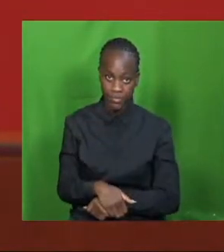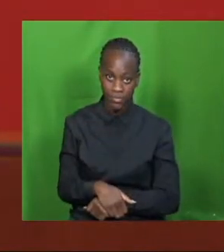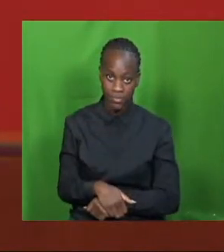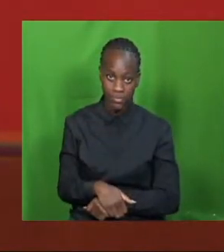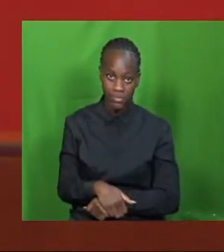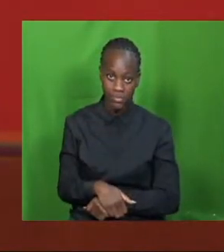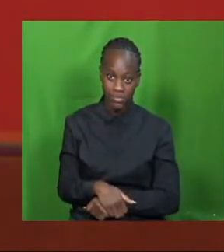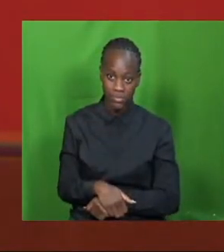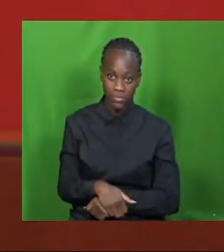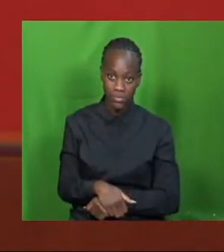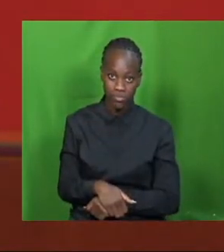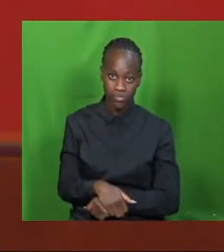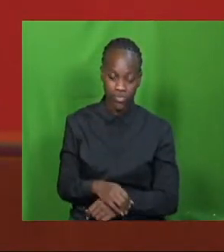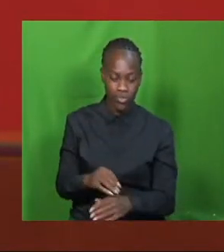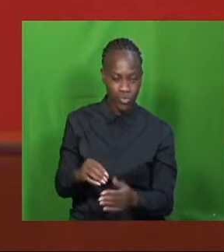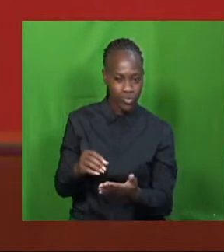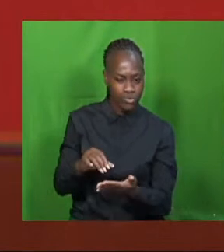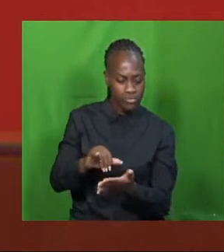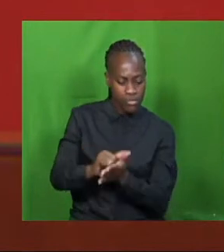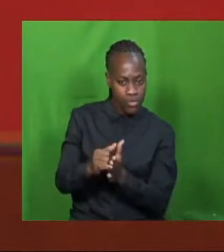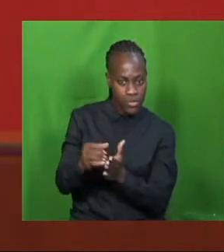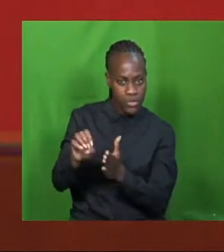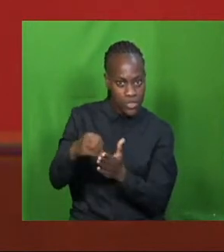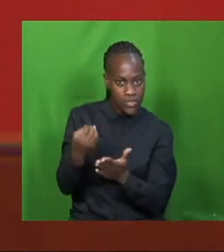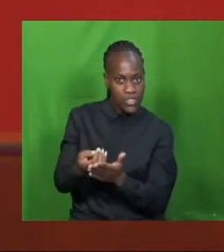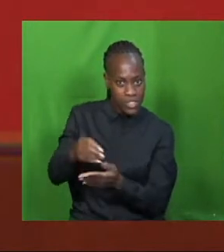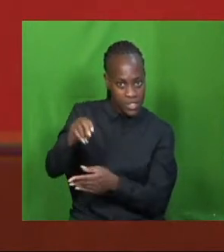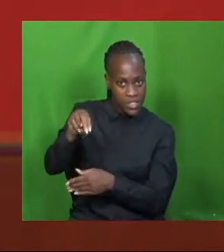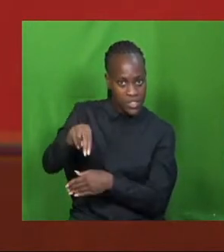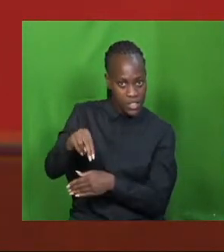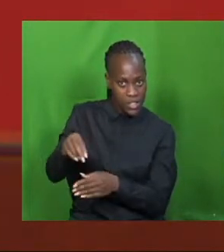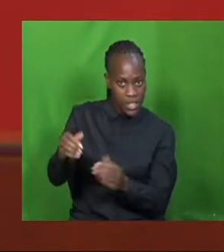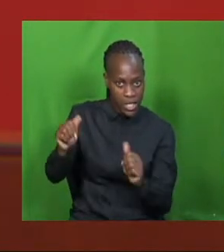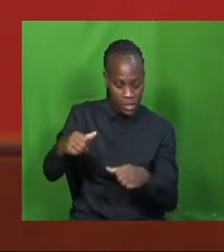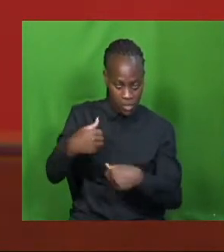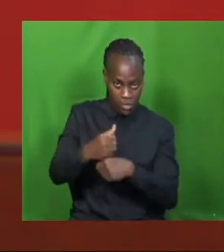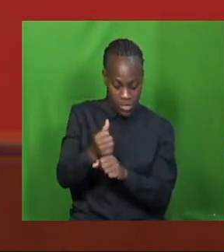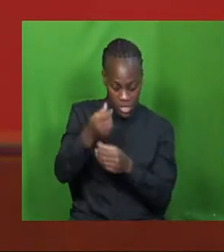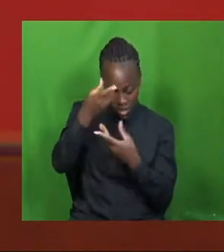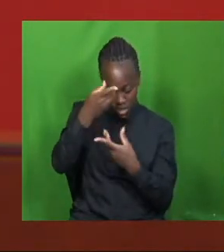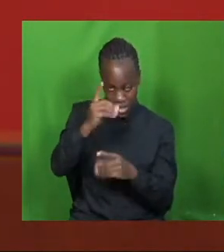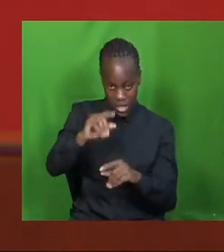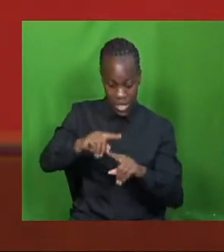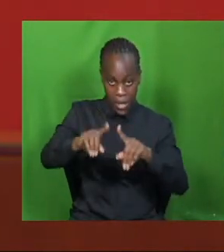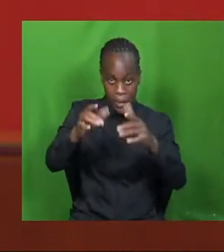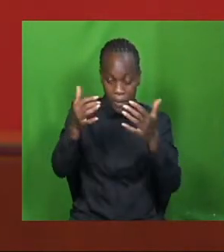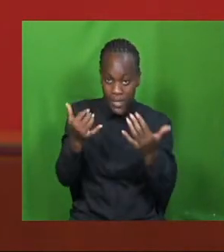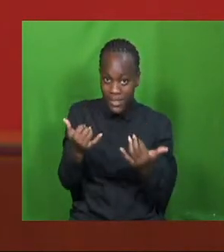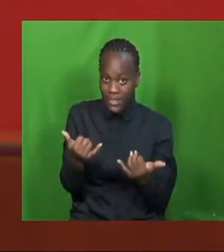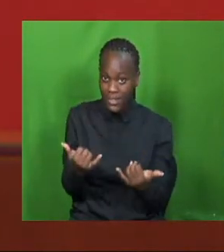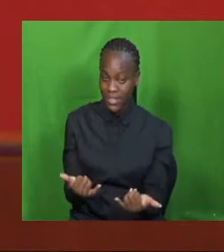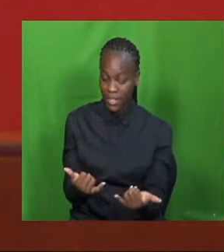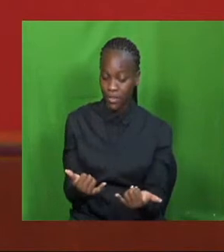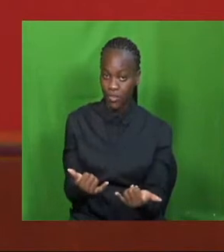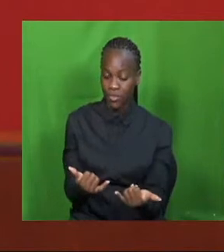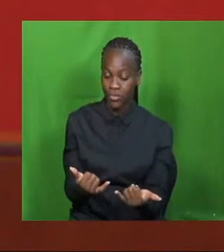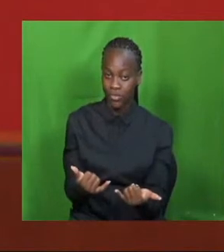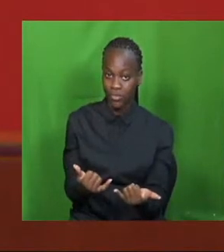to be able to capture all this. It's very difficult when you sign